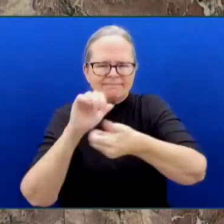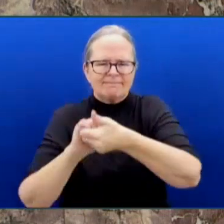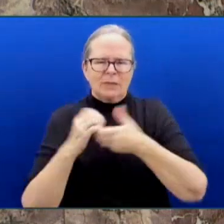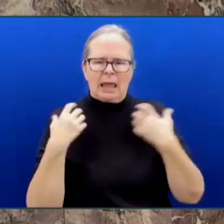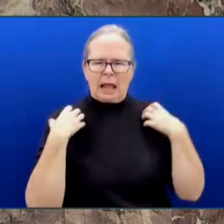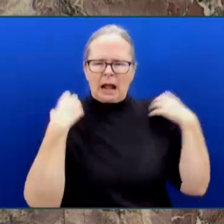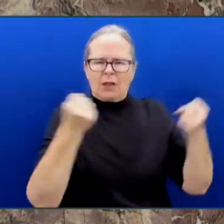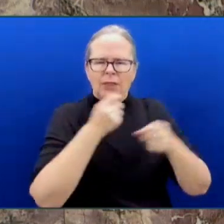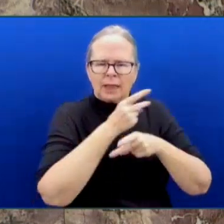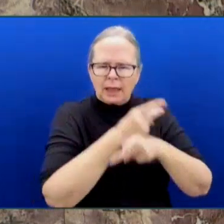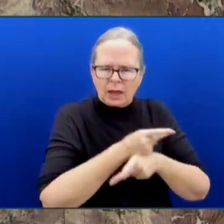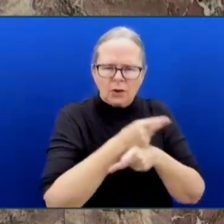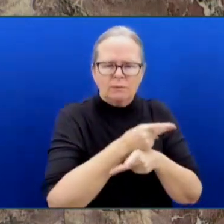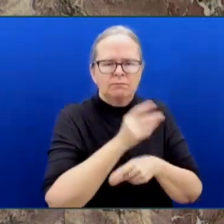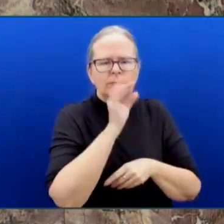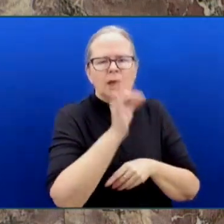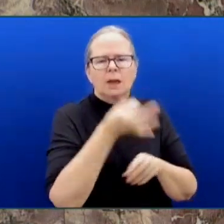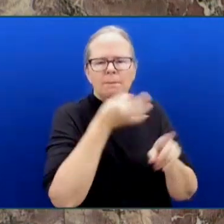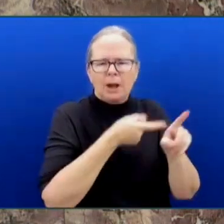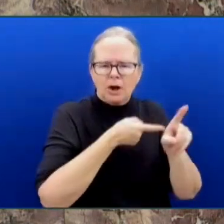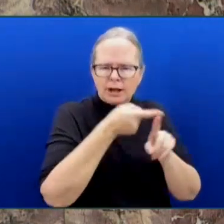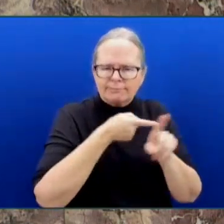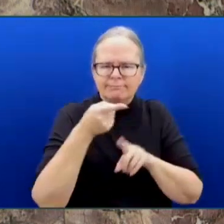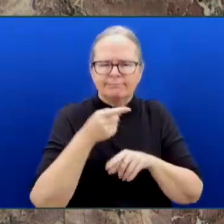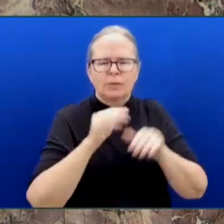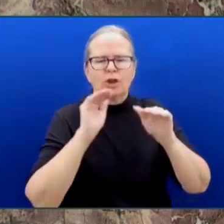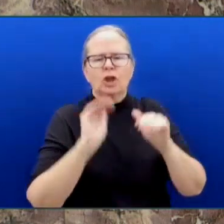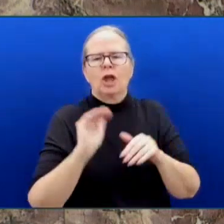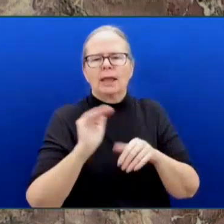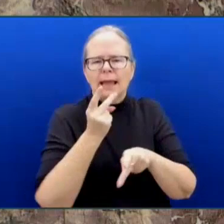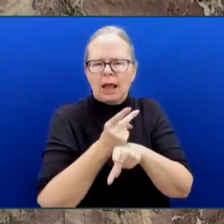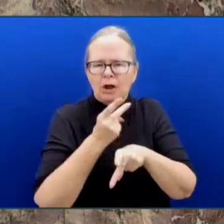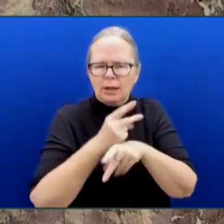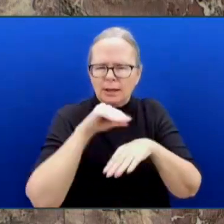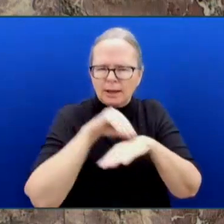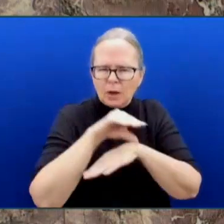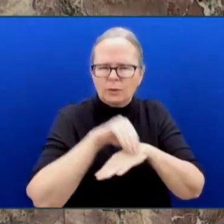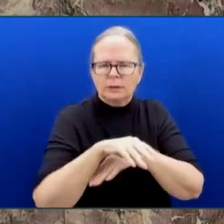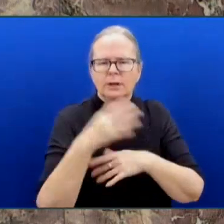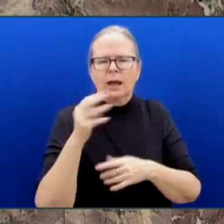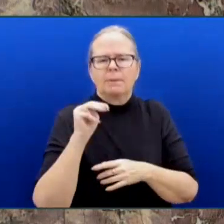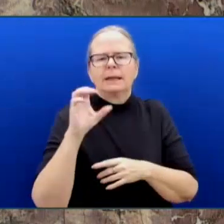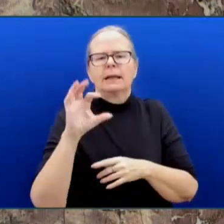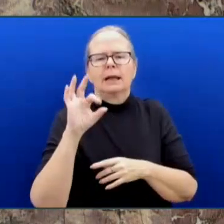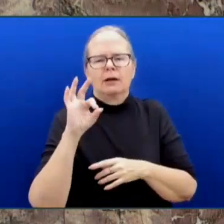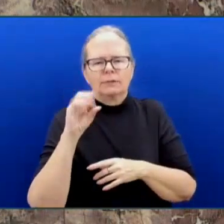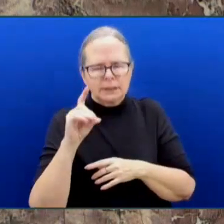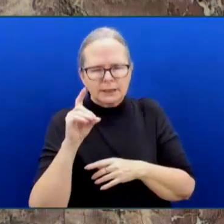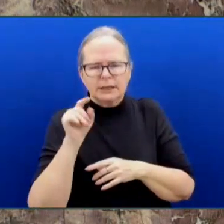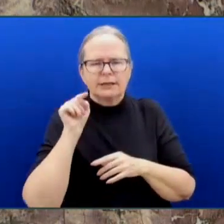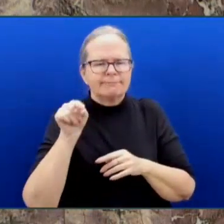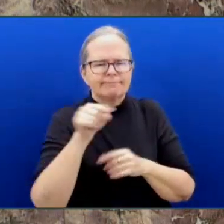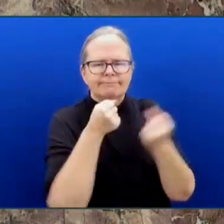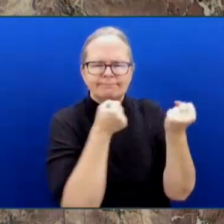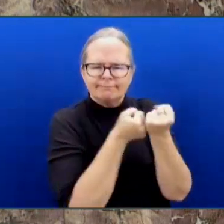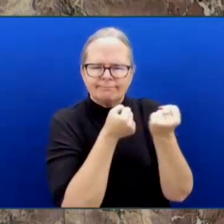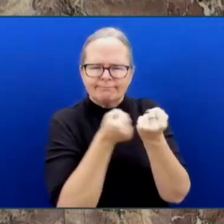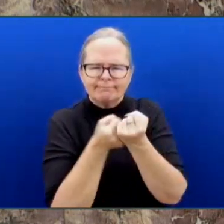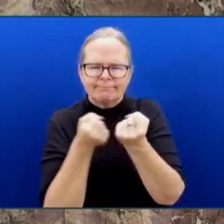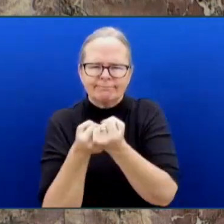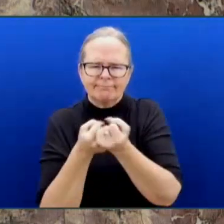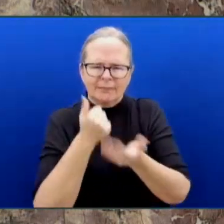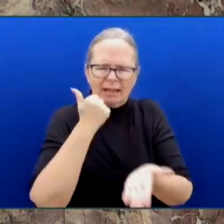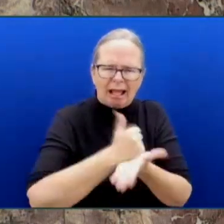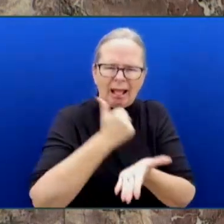our colleagues in MCFD, to ensure that we have the kinds of systems in place and pathways to care for